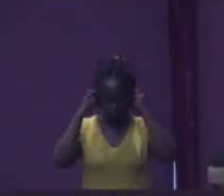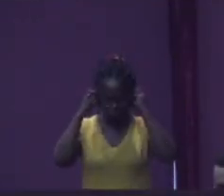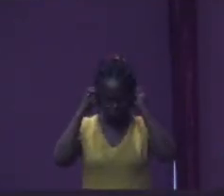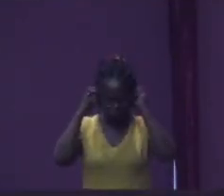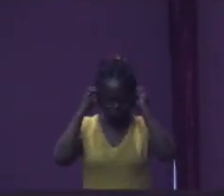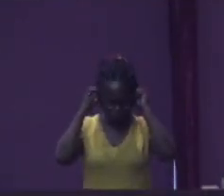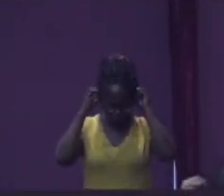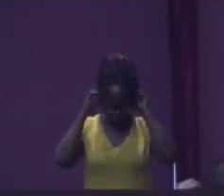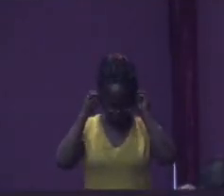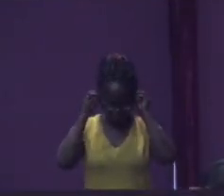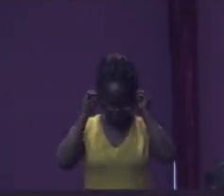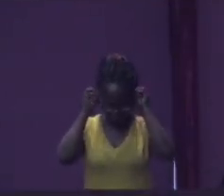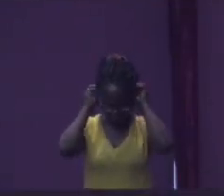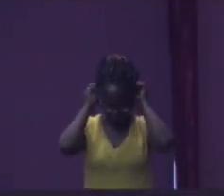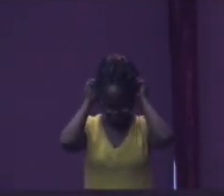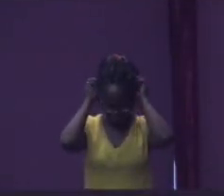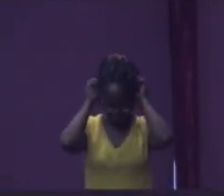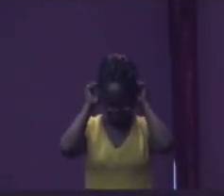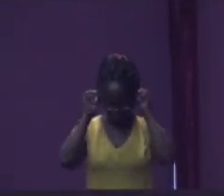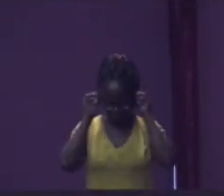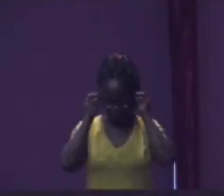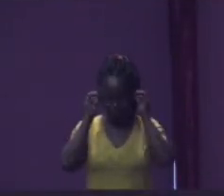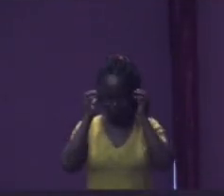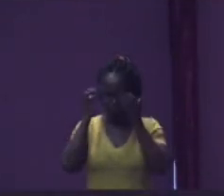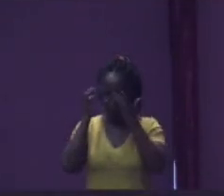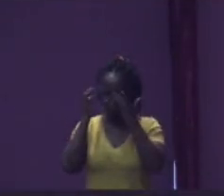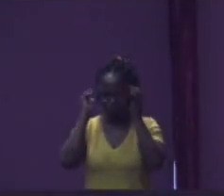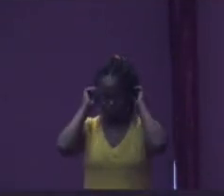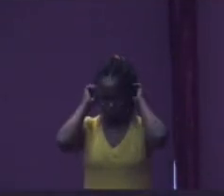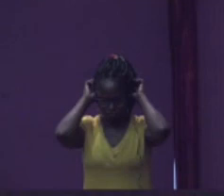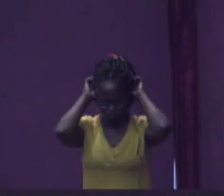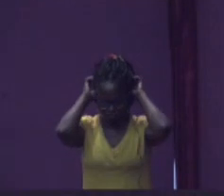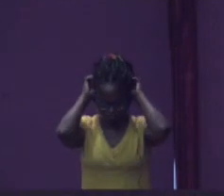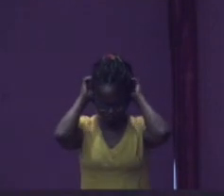I think a very good question.